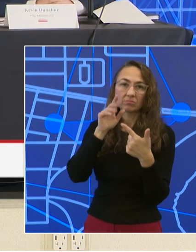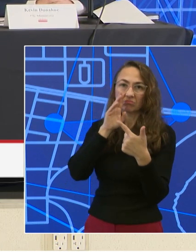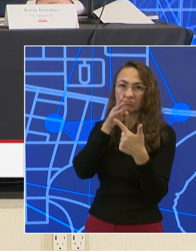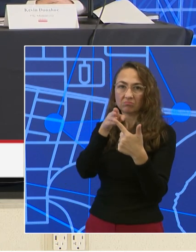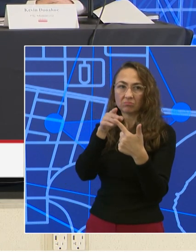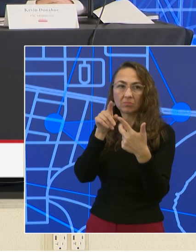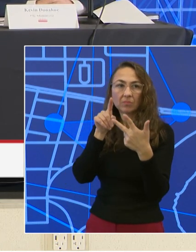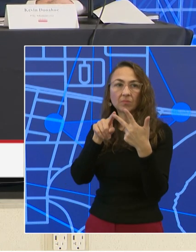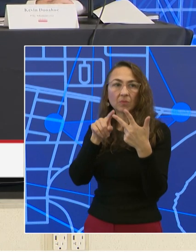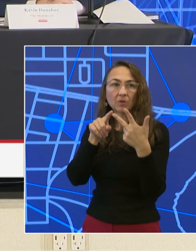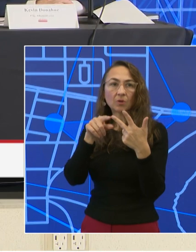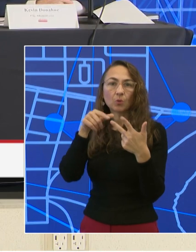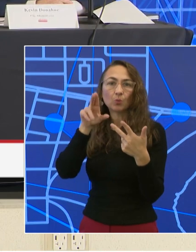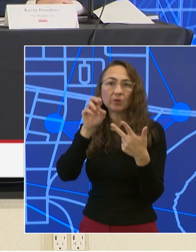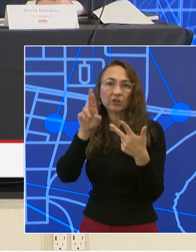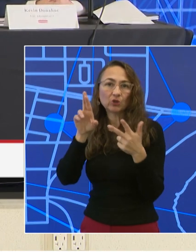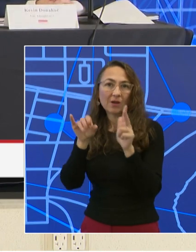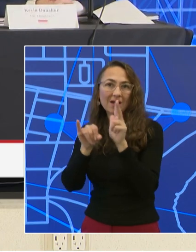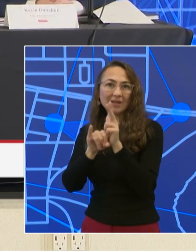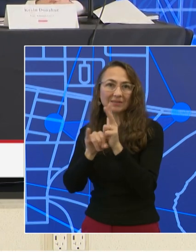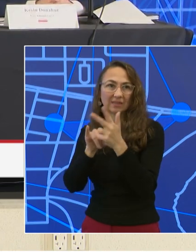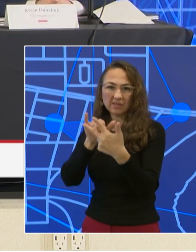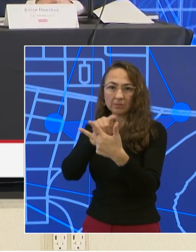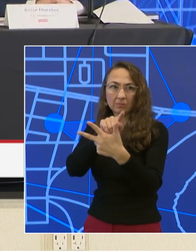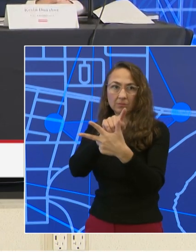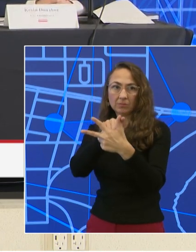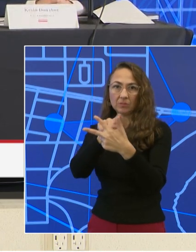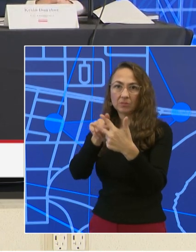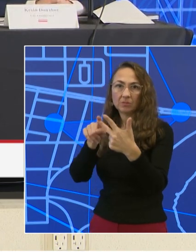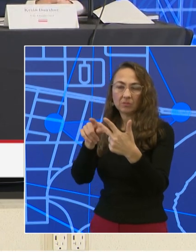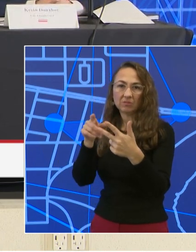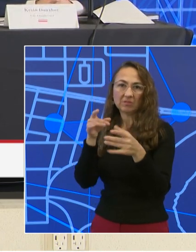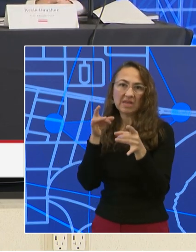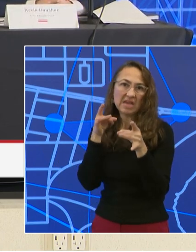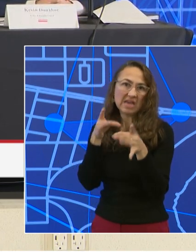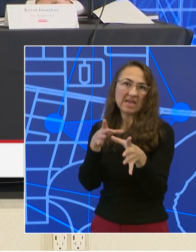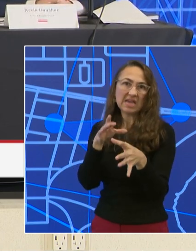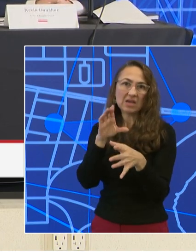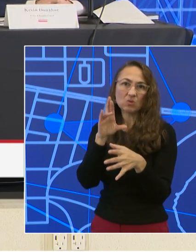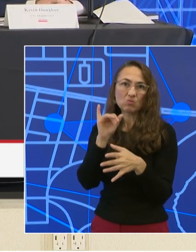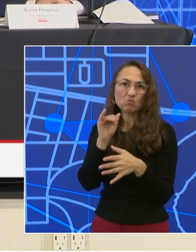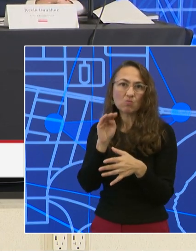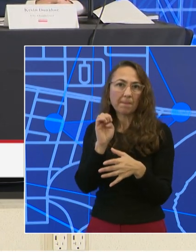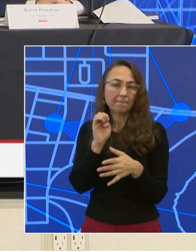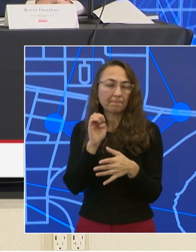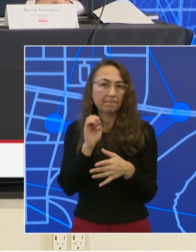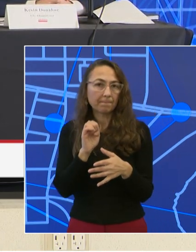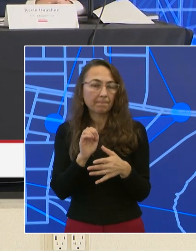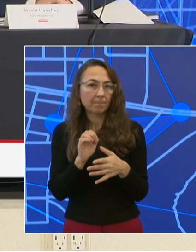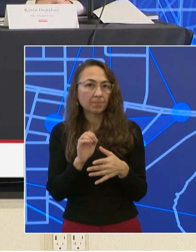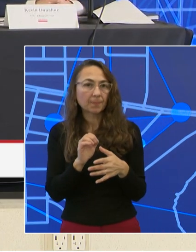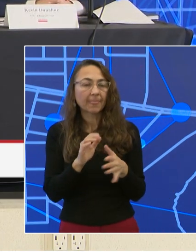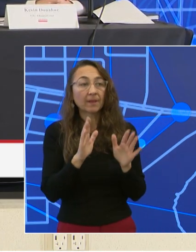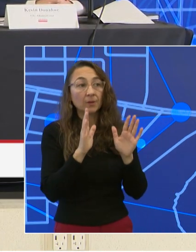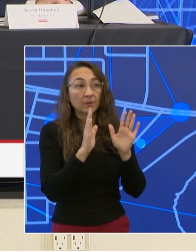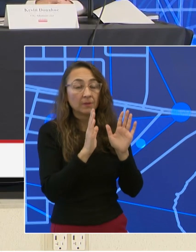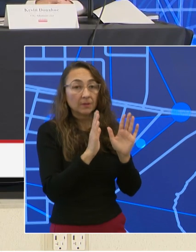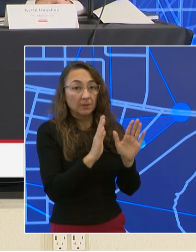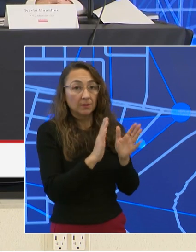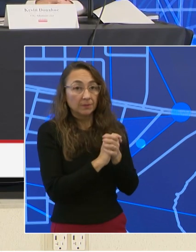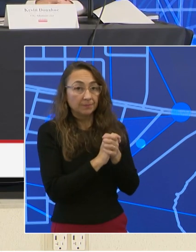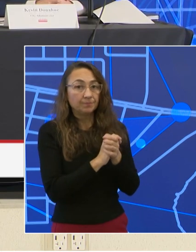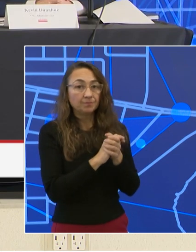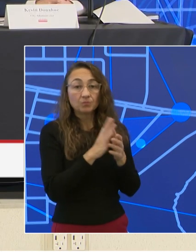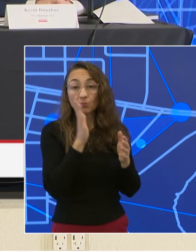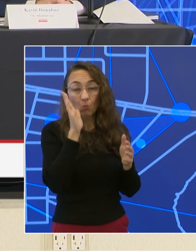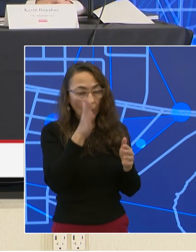And so I think what we will do is, what we've been doing is really making sure that as the reports are coming in, or